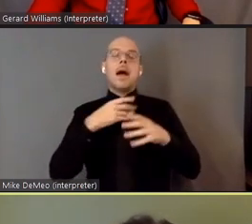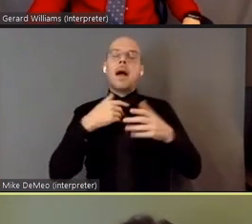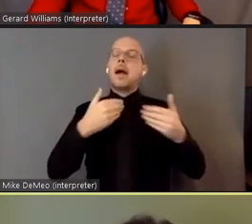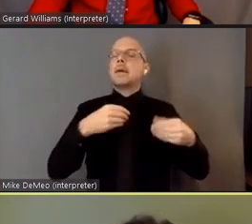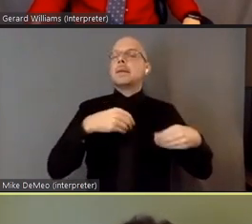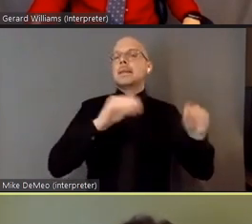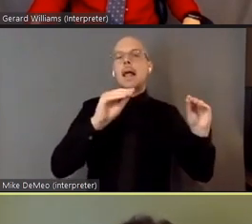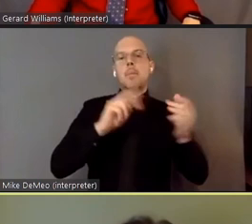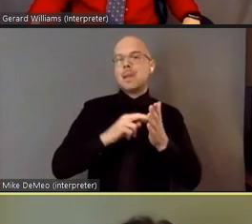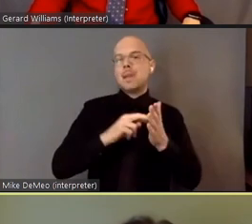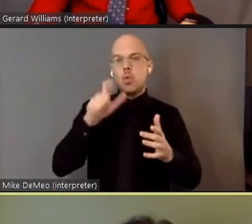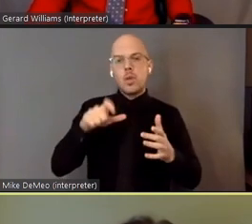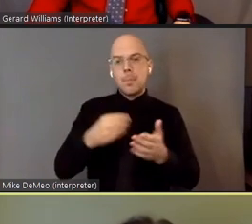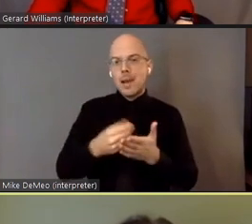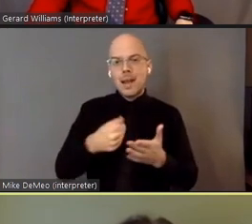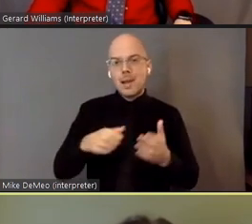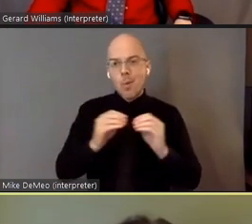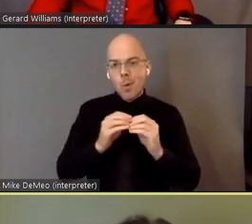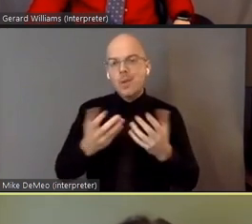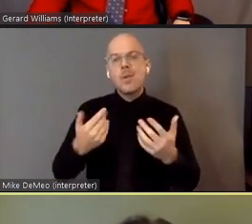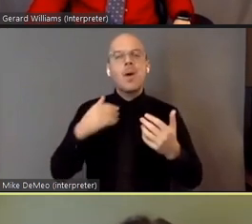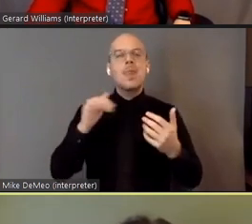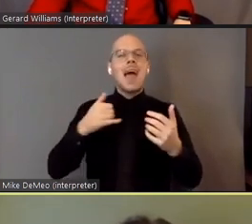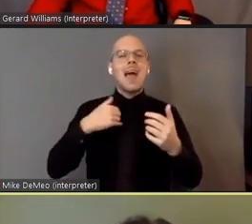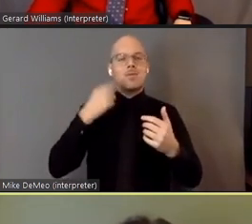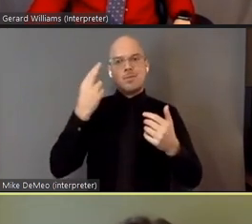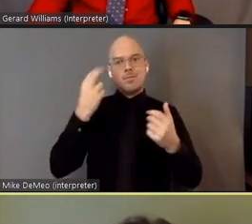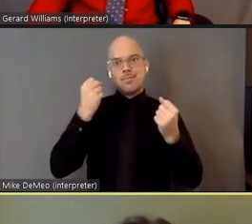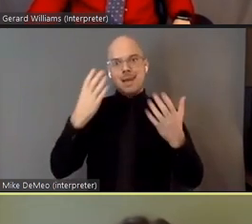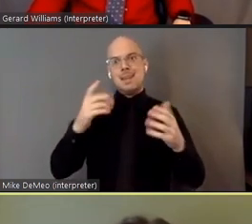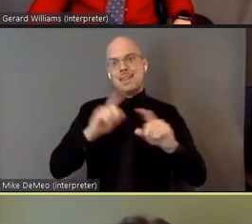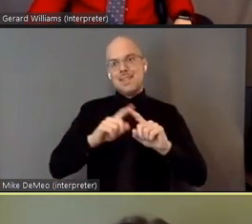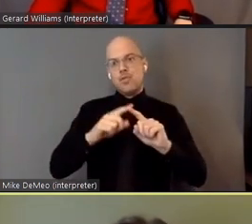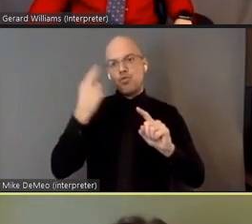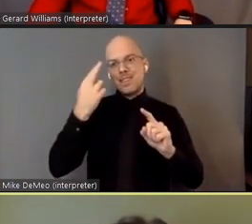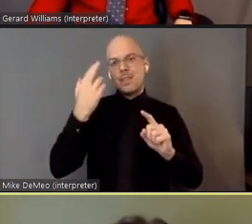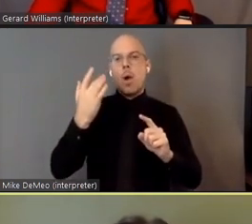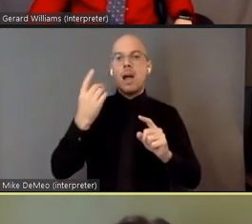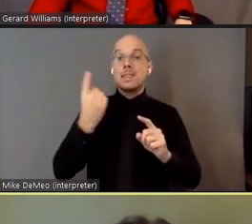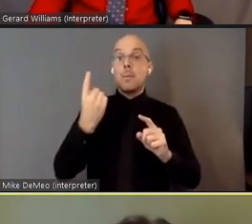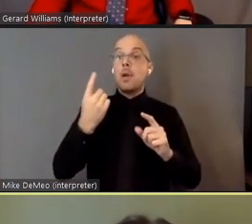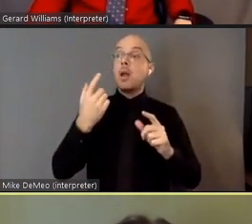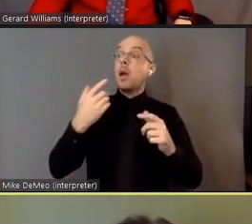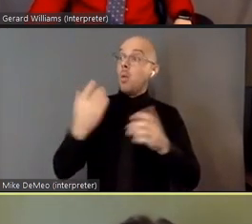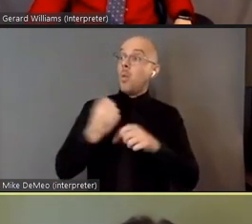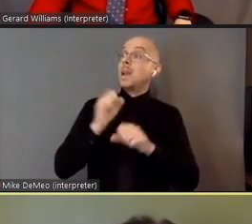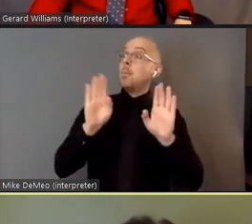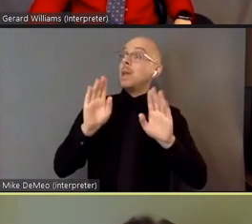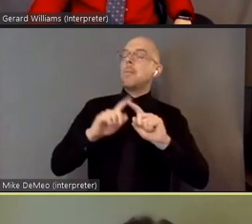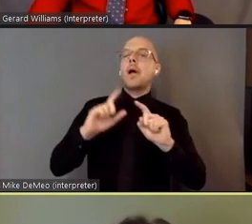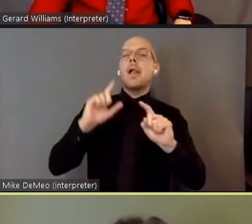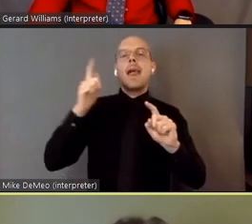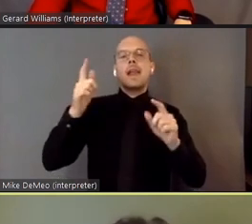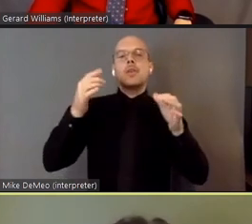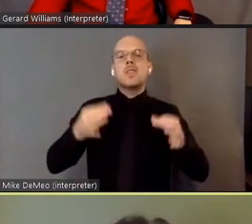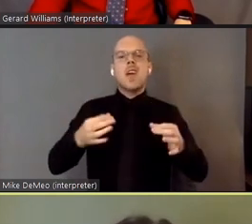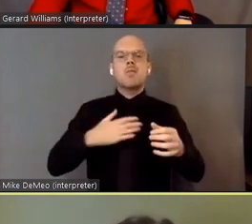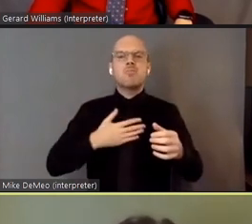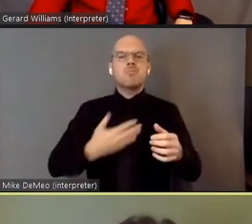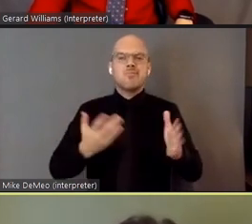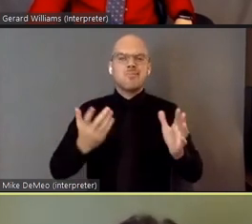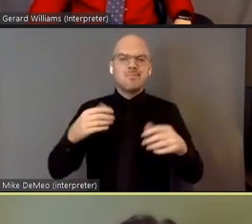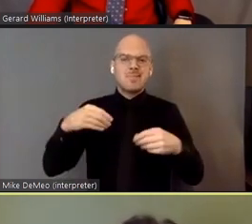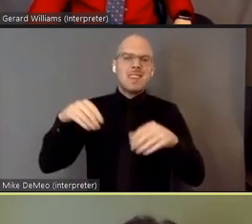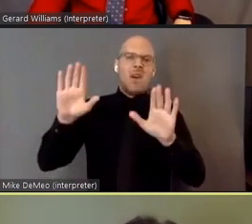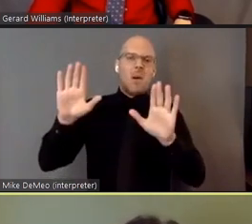different reasons why entities may default on winning bids in one of the FCC's auctions, either before they ever get